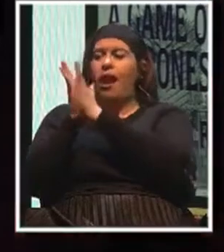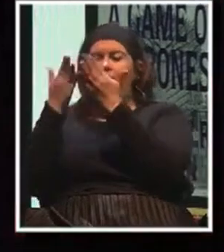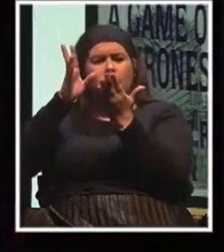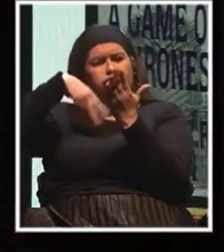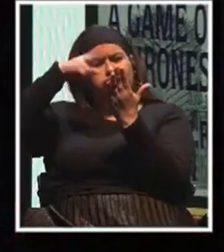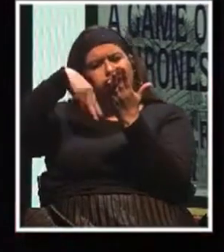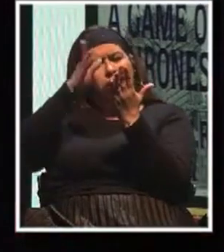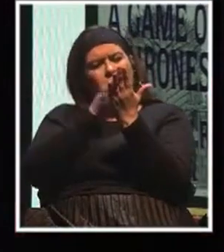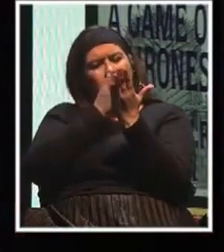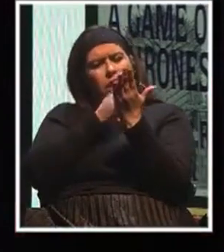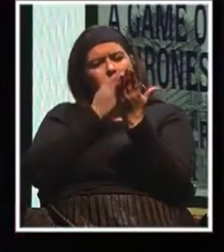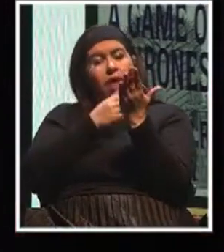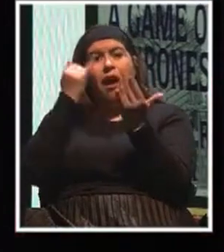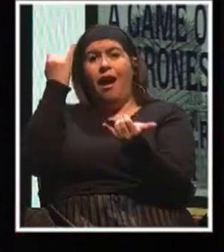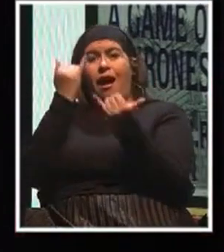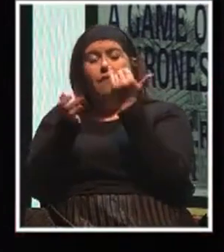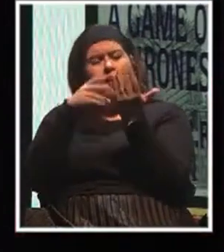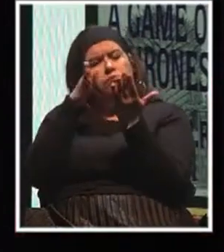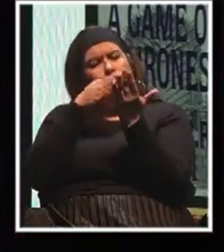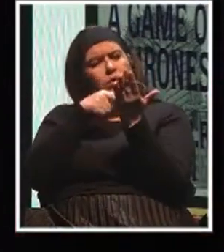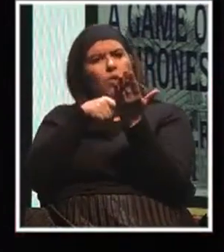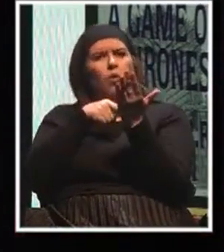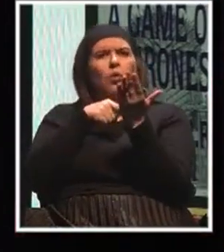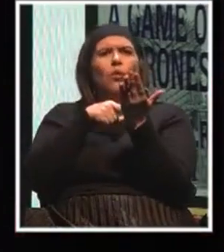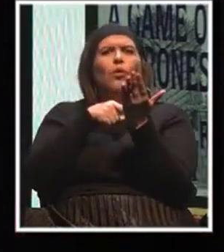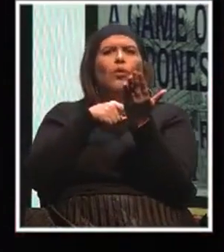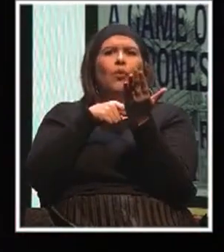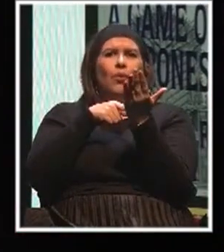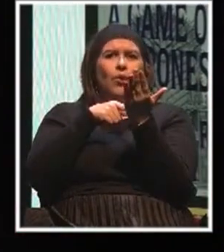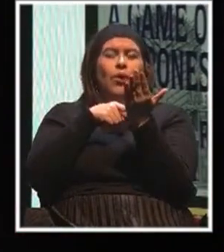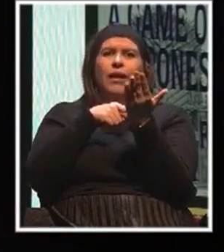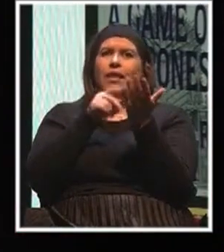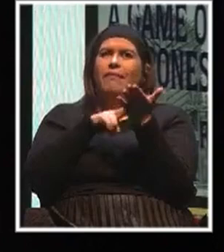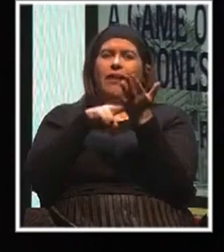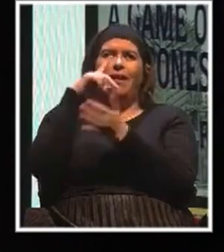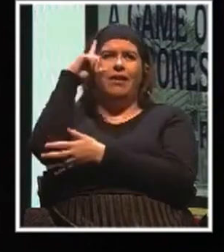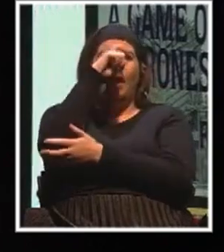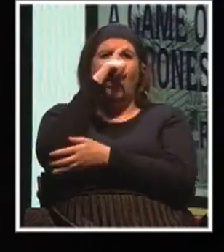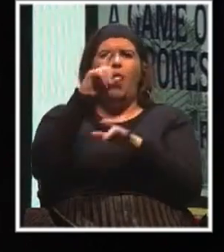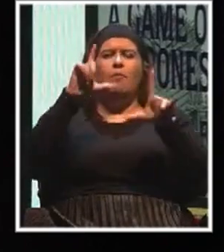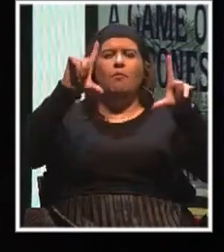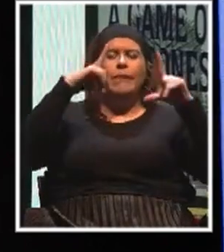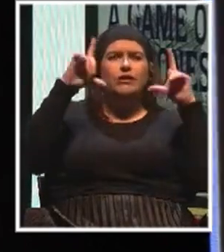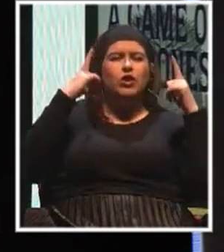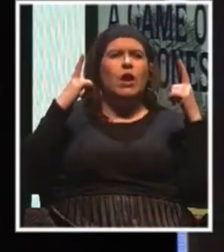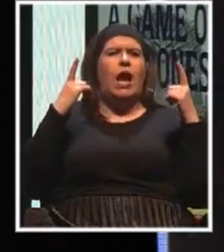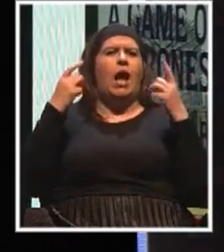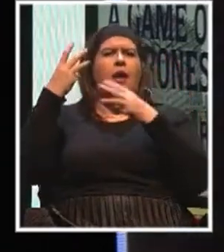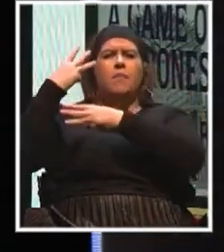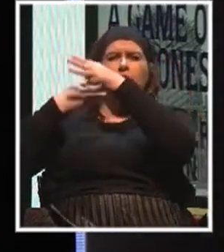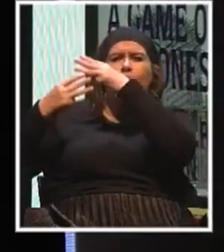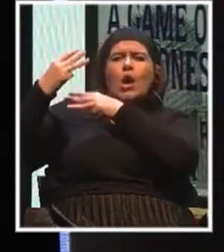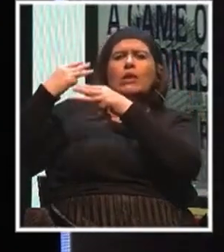Jesus, this is really complicated. All of these characters, this mythology that goes back like a couple